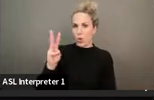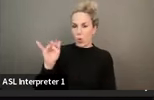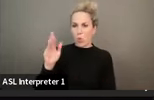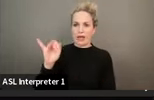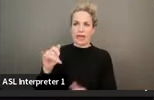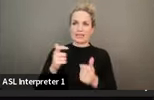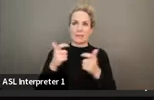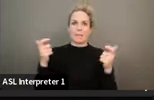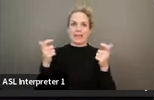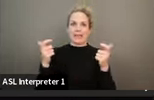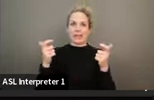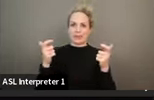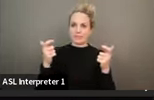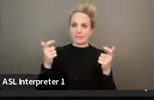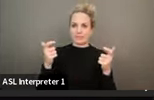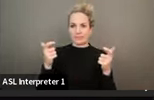of